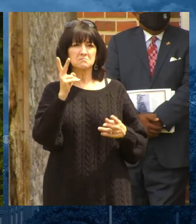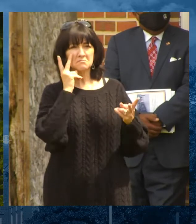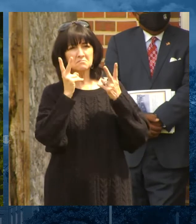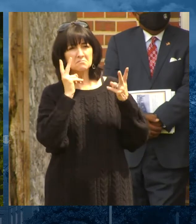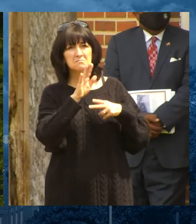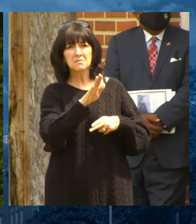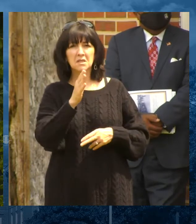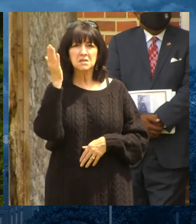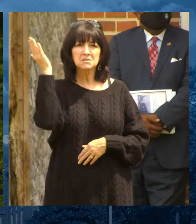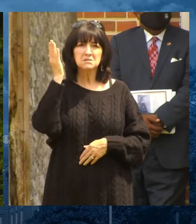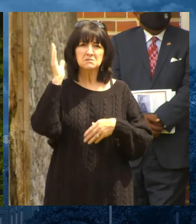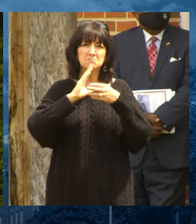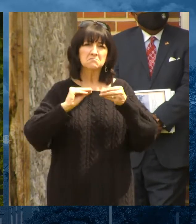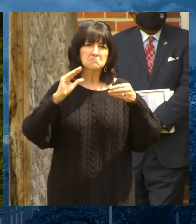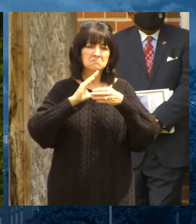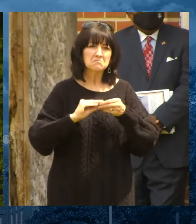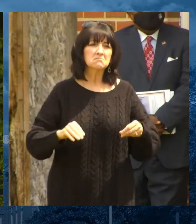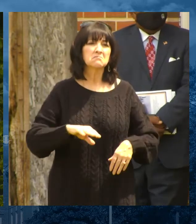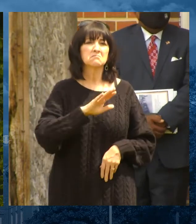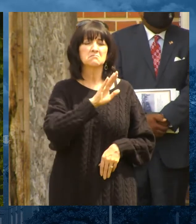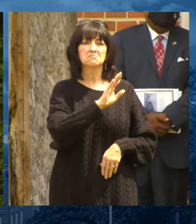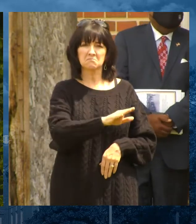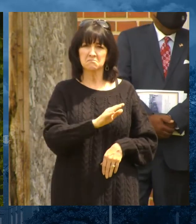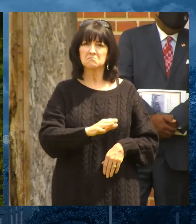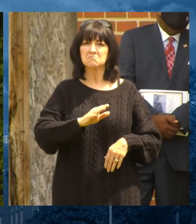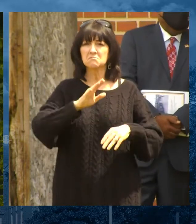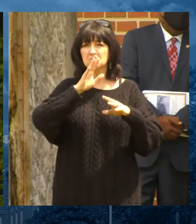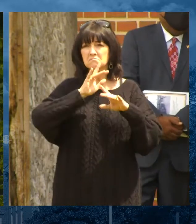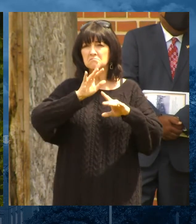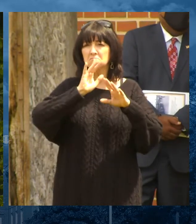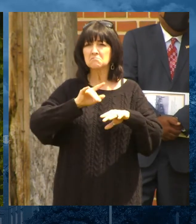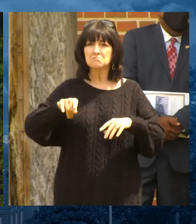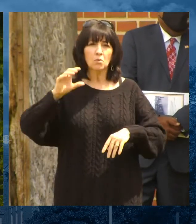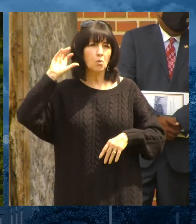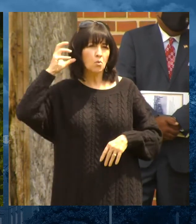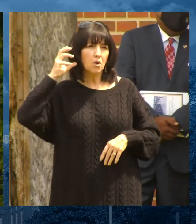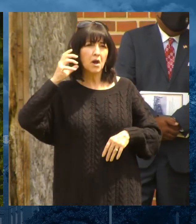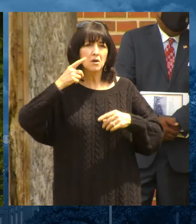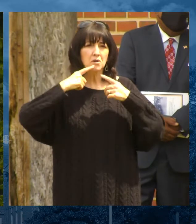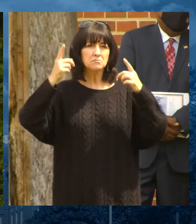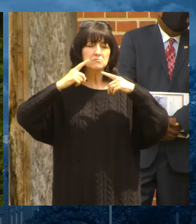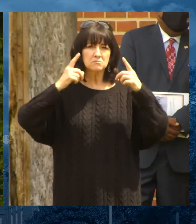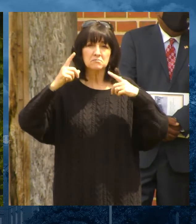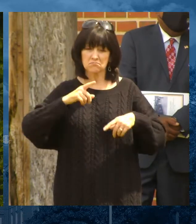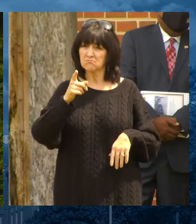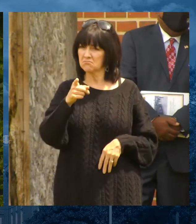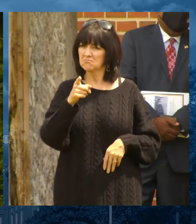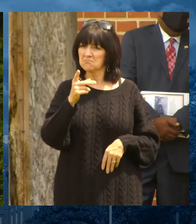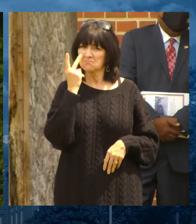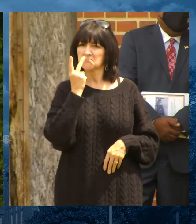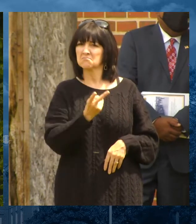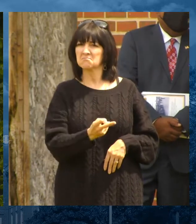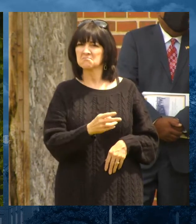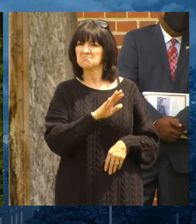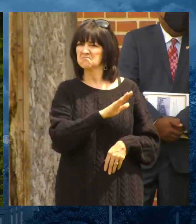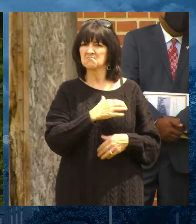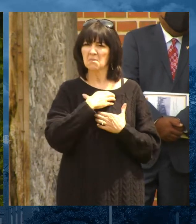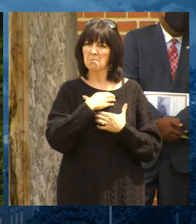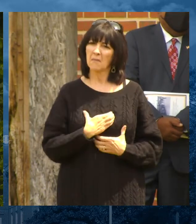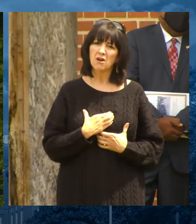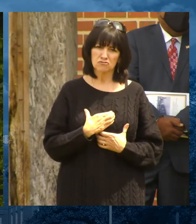that time and his radio broadcasts, you would see a man that was passionate to change the course of